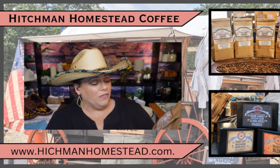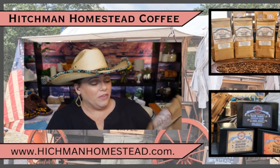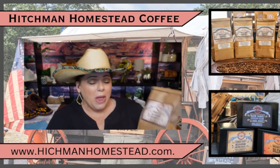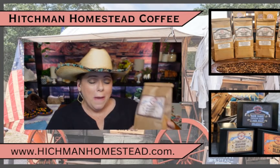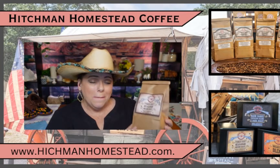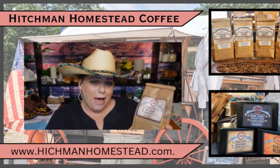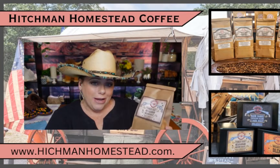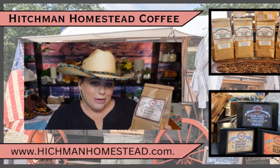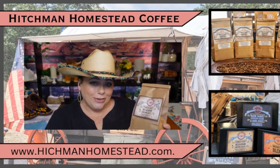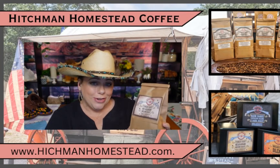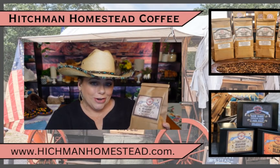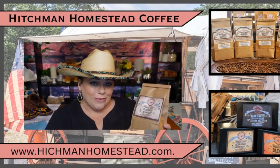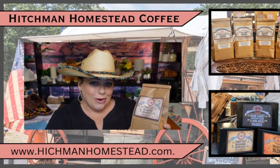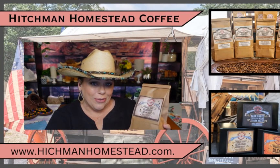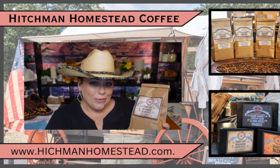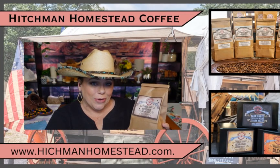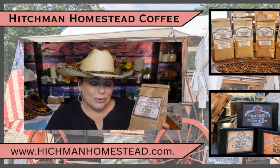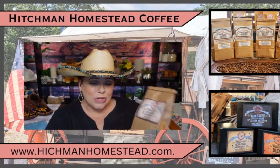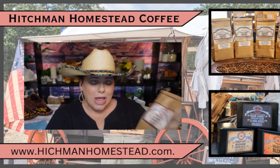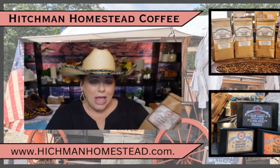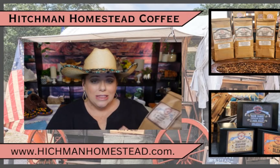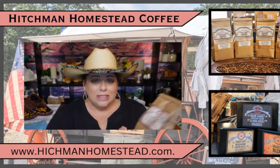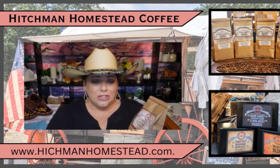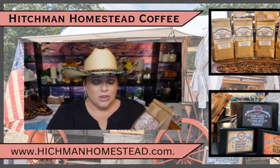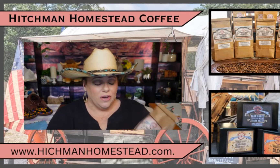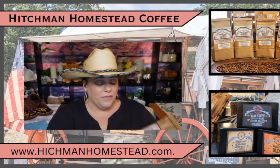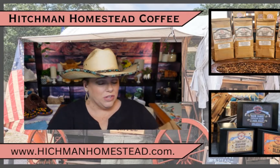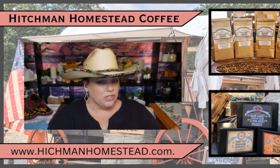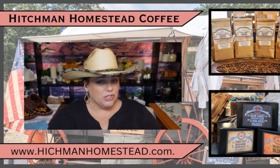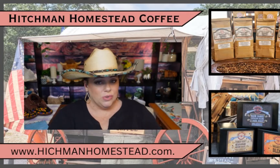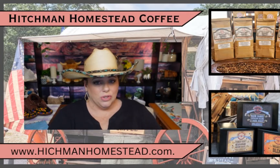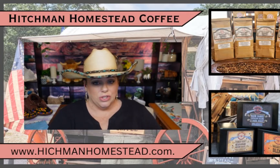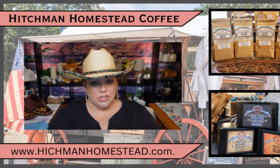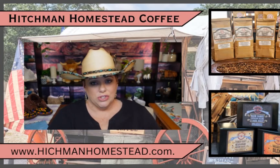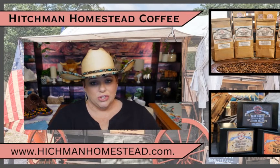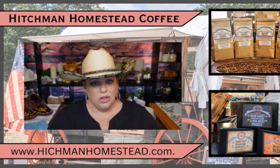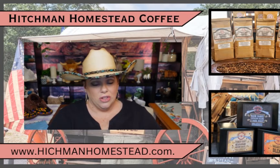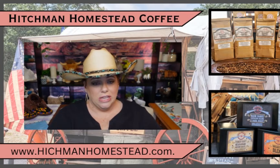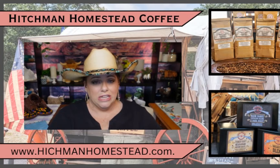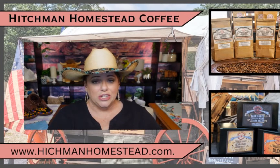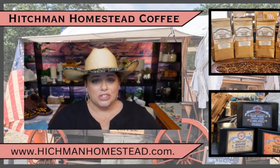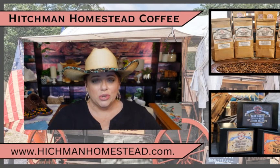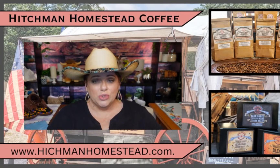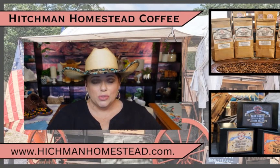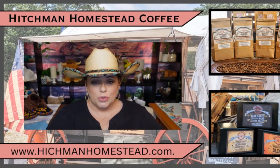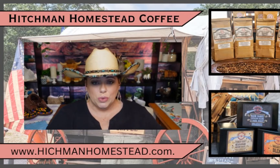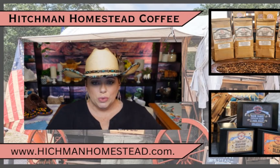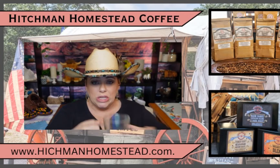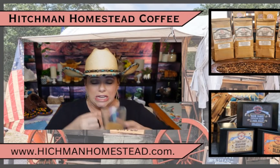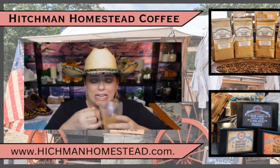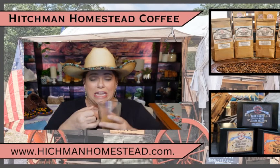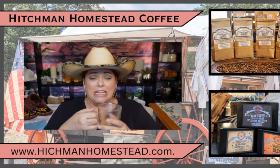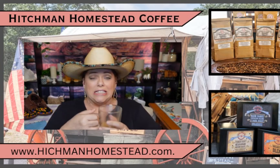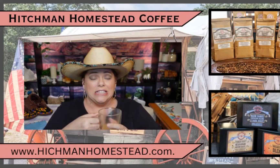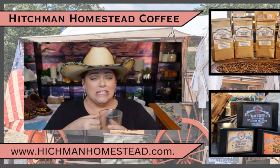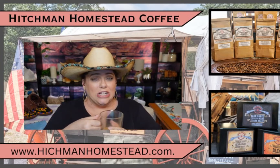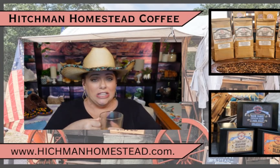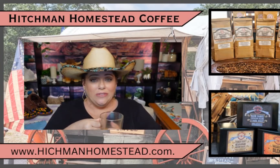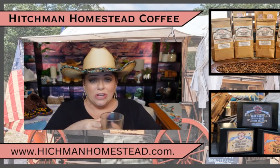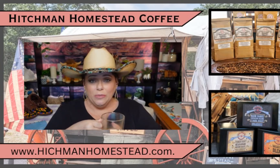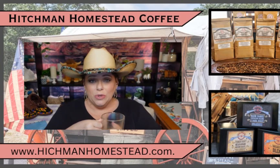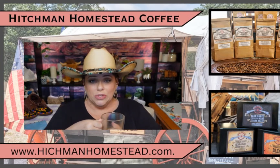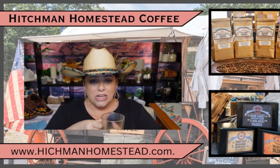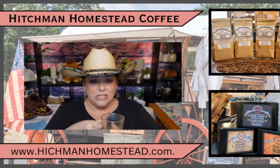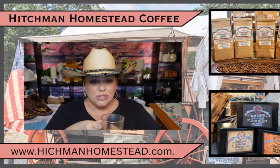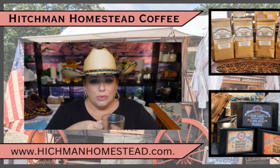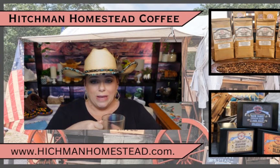Shack Coffee Pioneer Nicaraguan Roast. This coffee is so delicious, y'all. It is so smooth. It does not leave